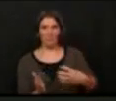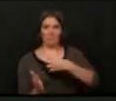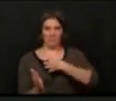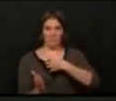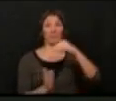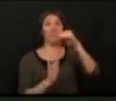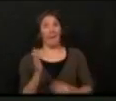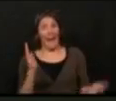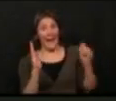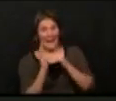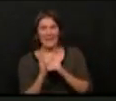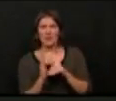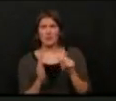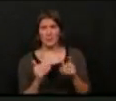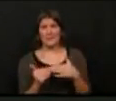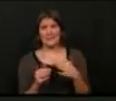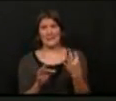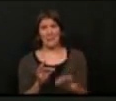it.